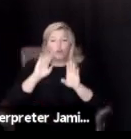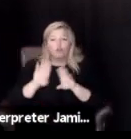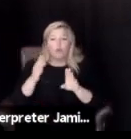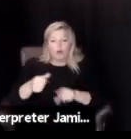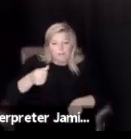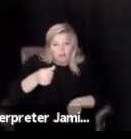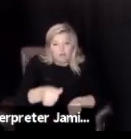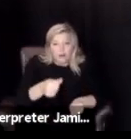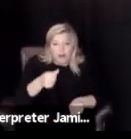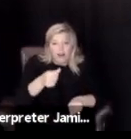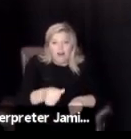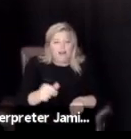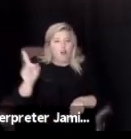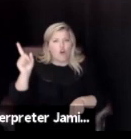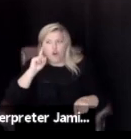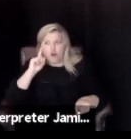had